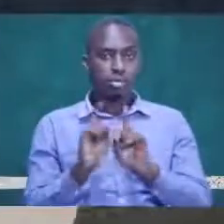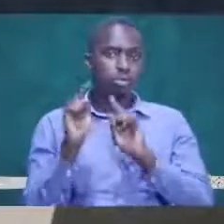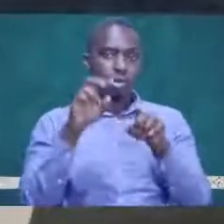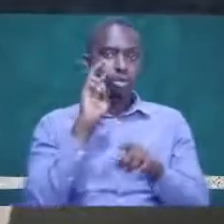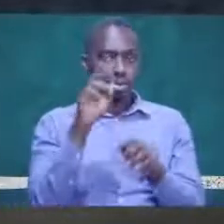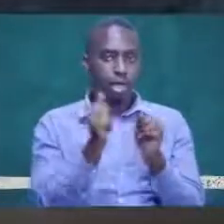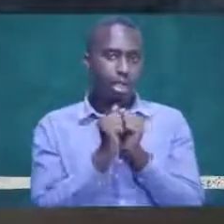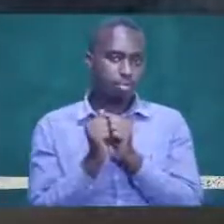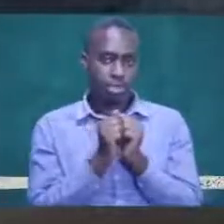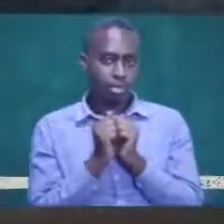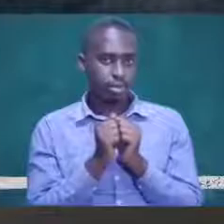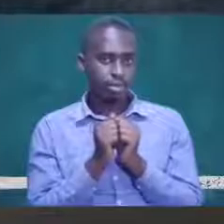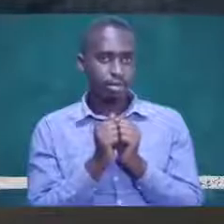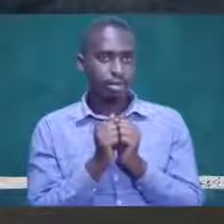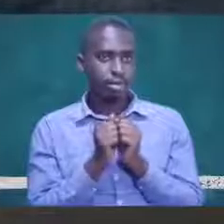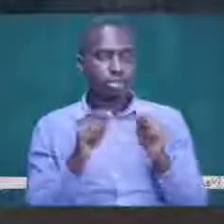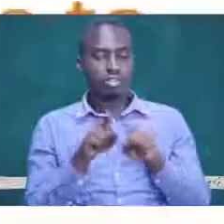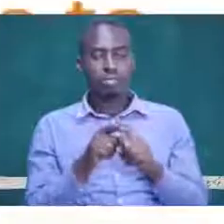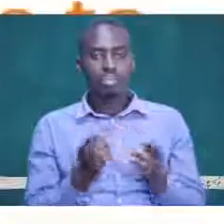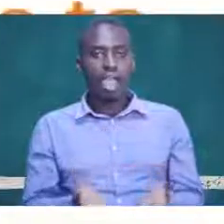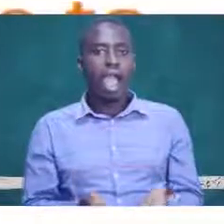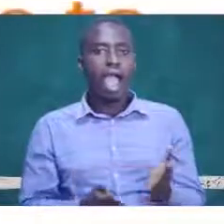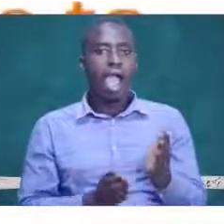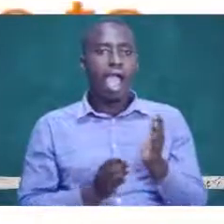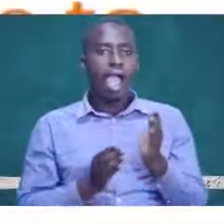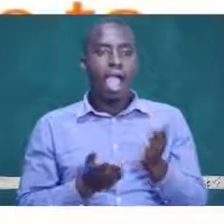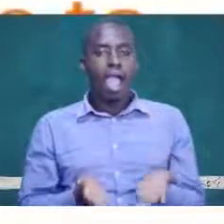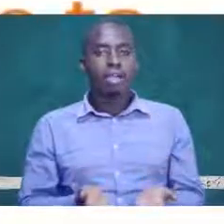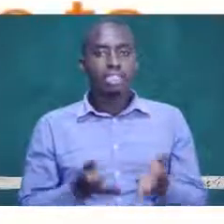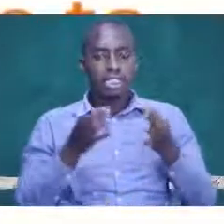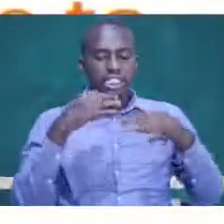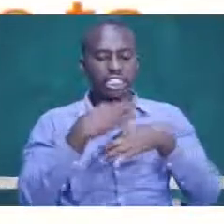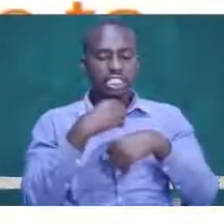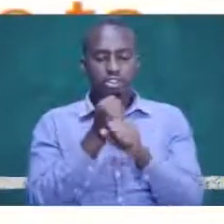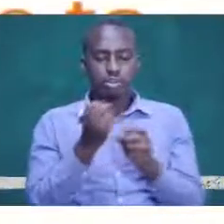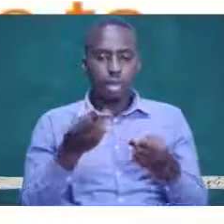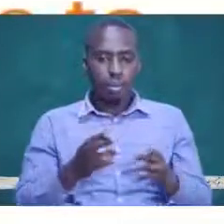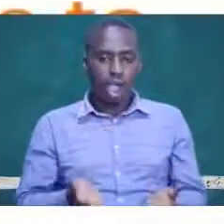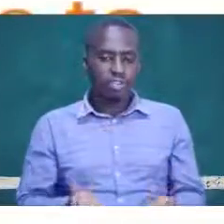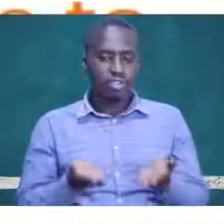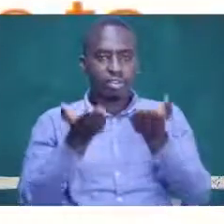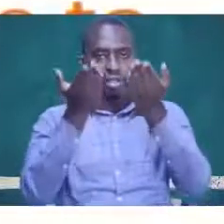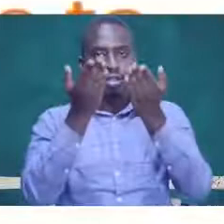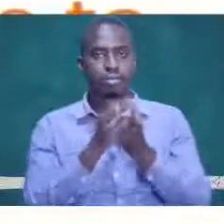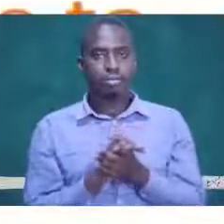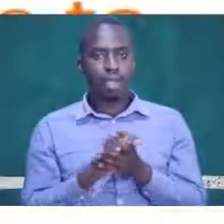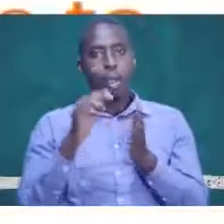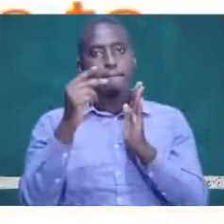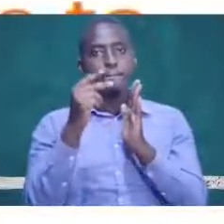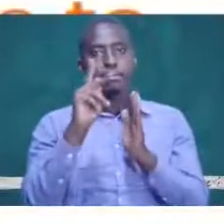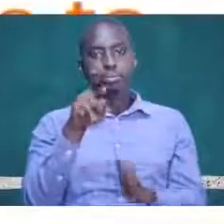look at the accelerator principle, the concept of accelerator